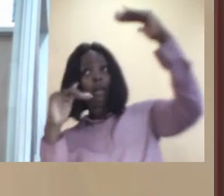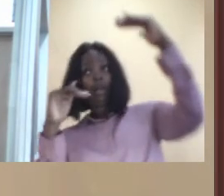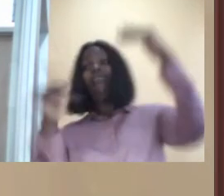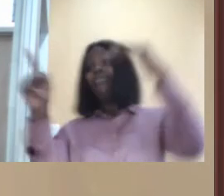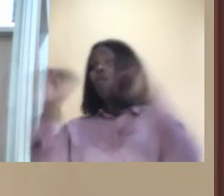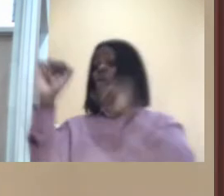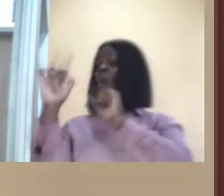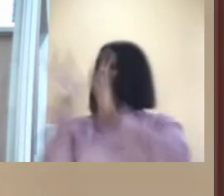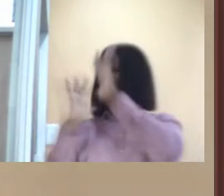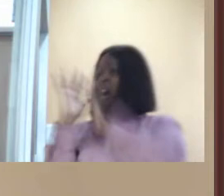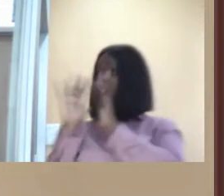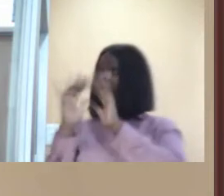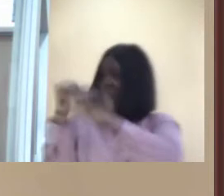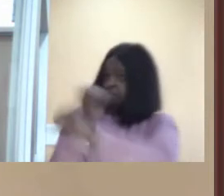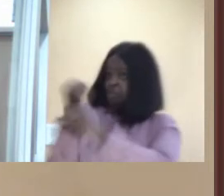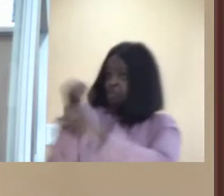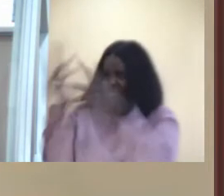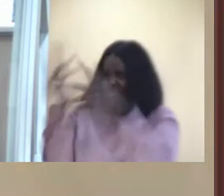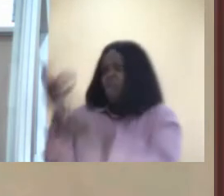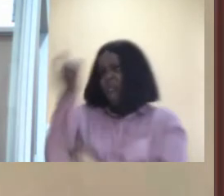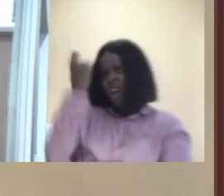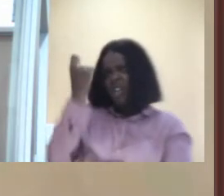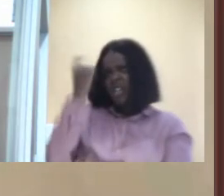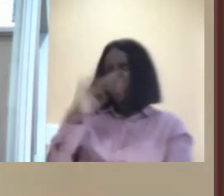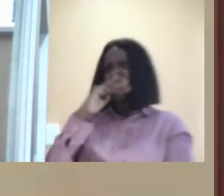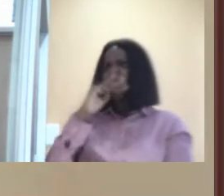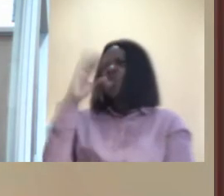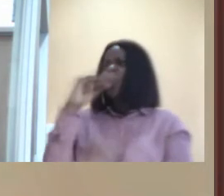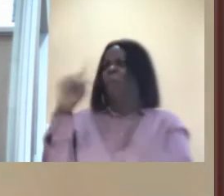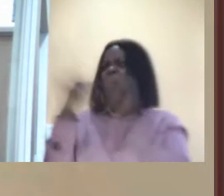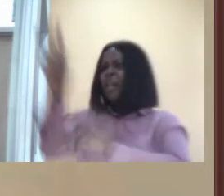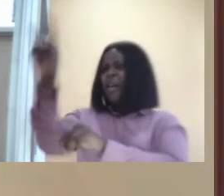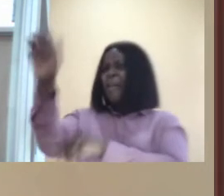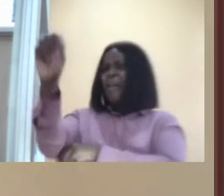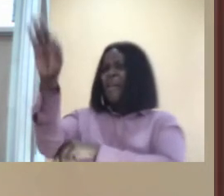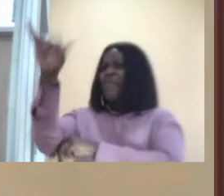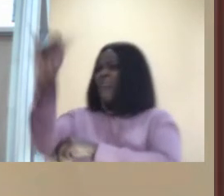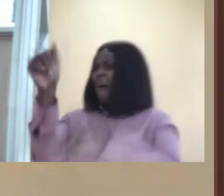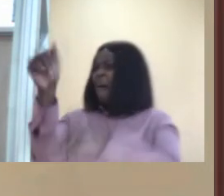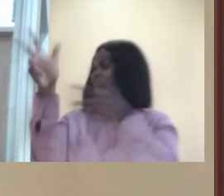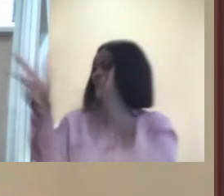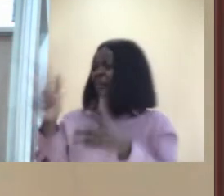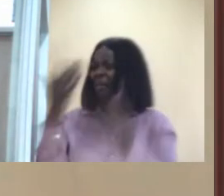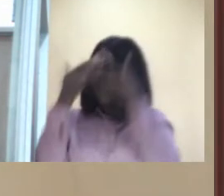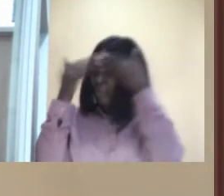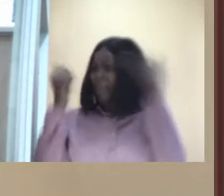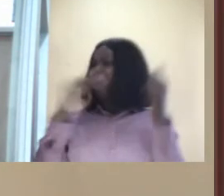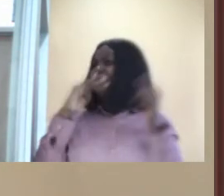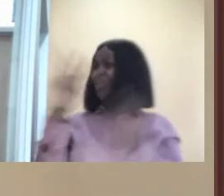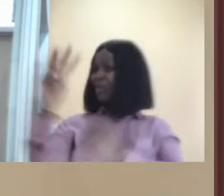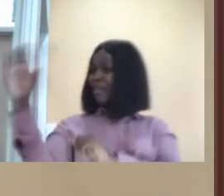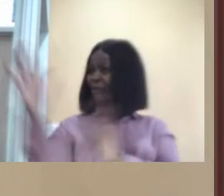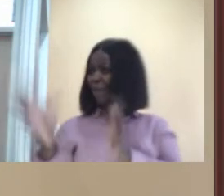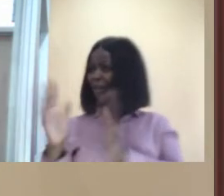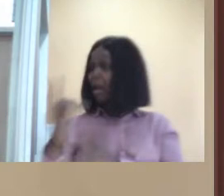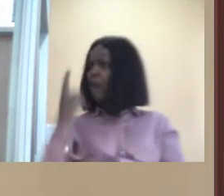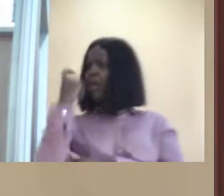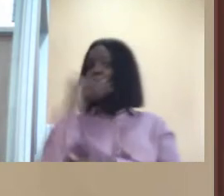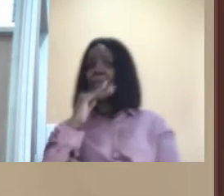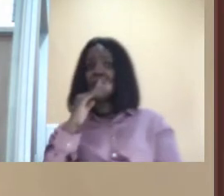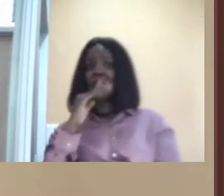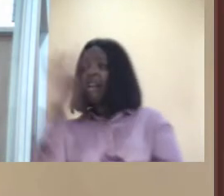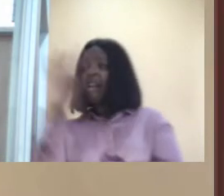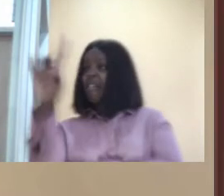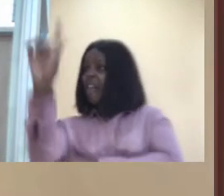Papa's forefathers. So we understand he's talking about the mafia. I don't know where that has been in Western Cape recently, where the